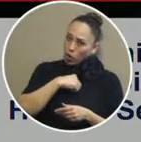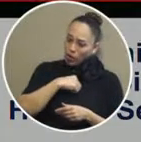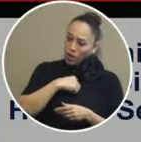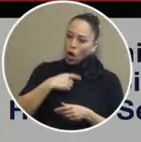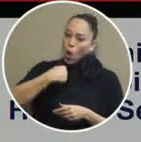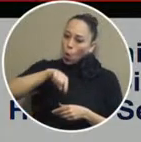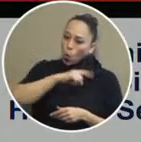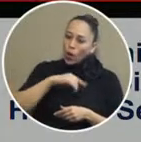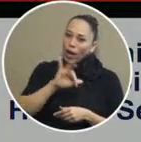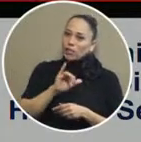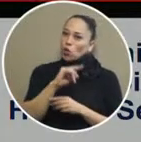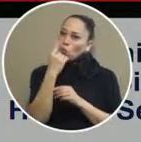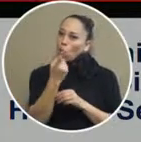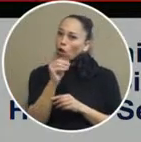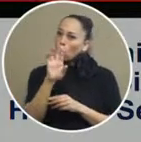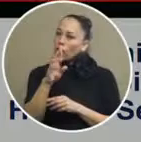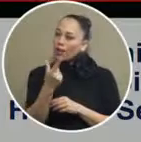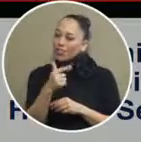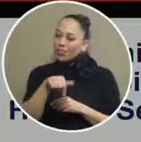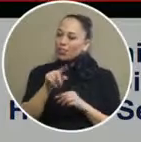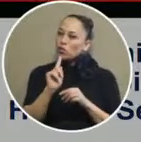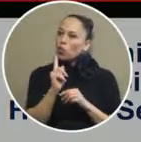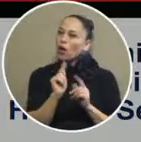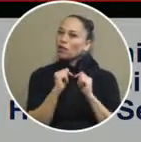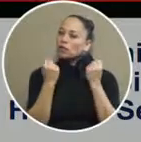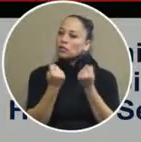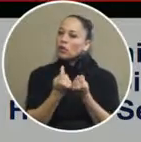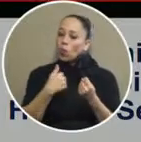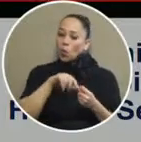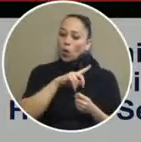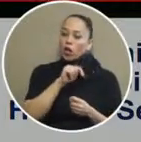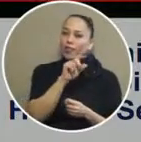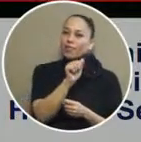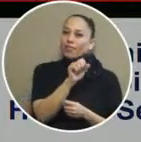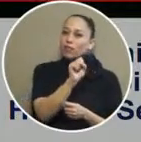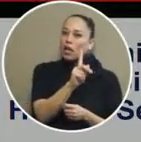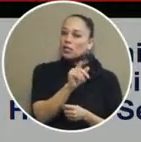entire organization and this team. We convened the task force. We